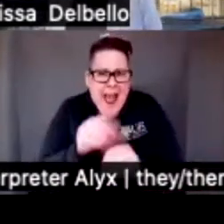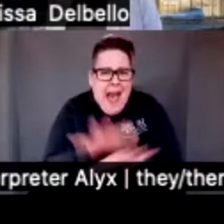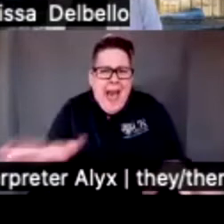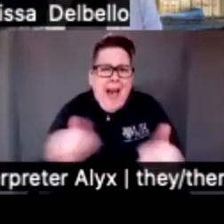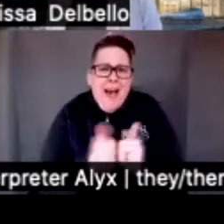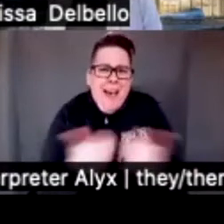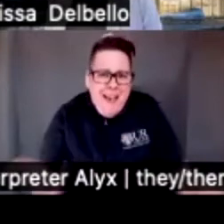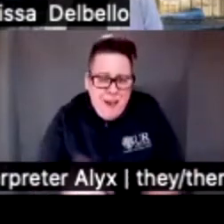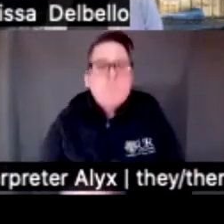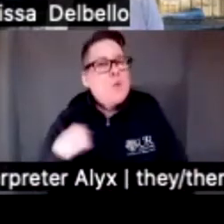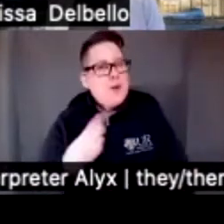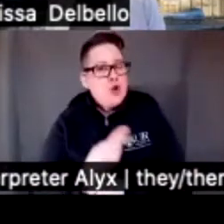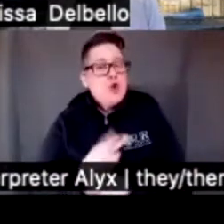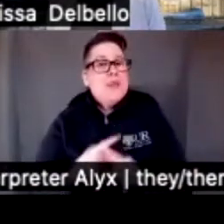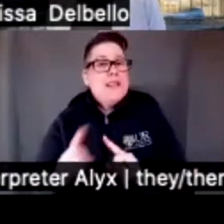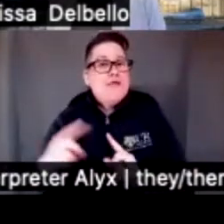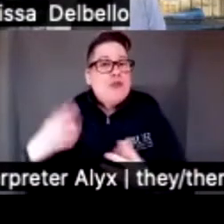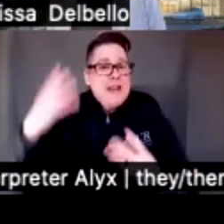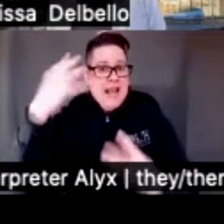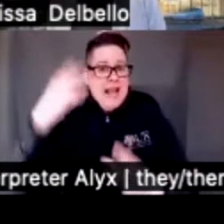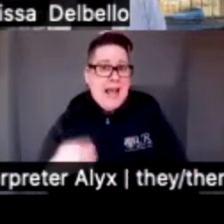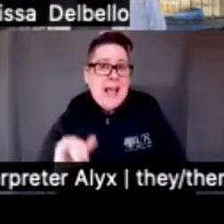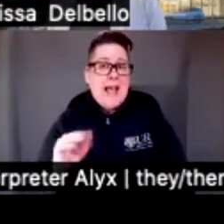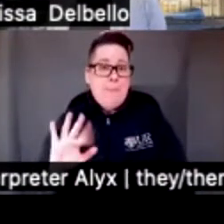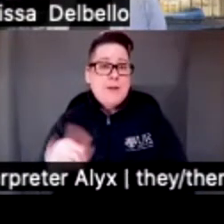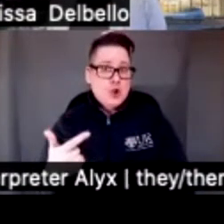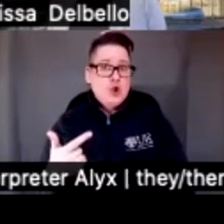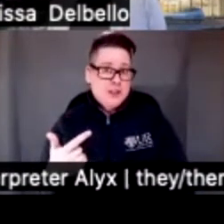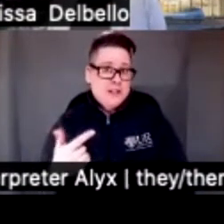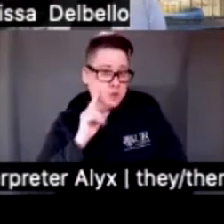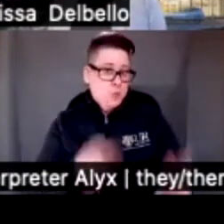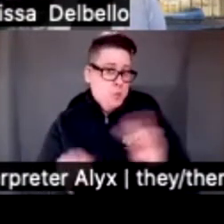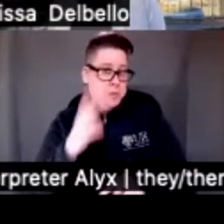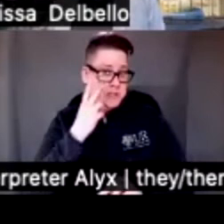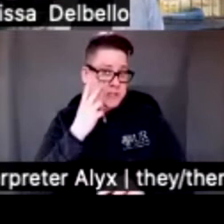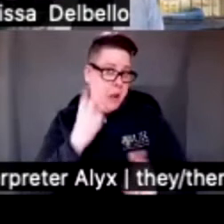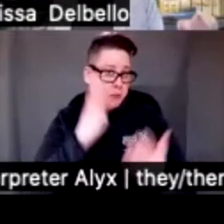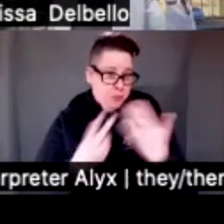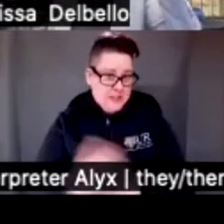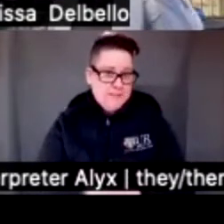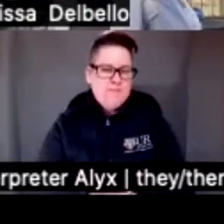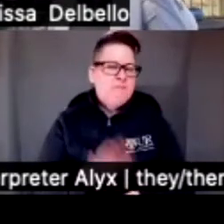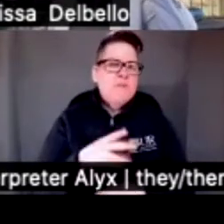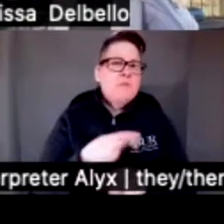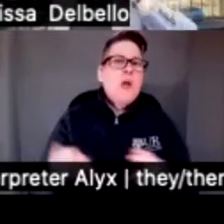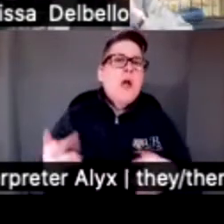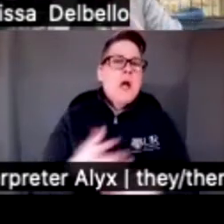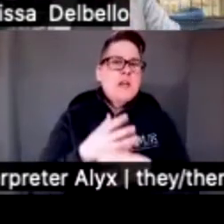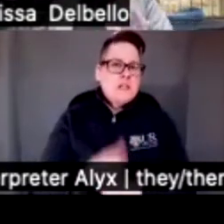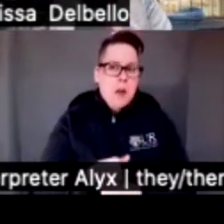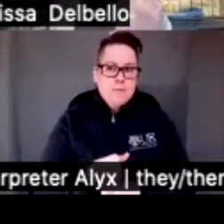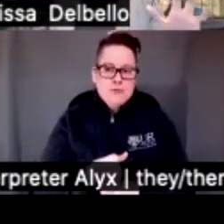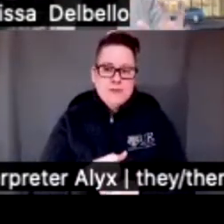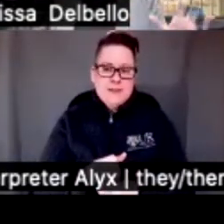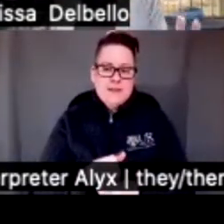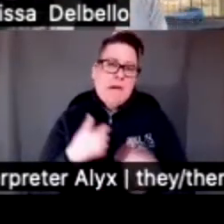a variety of imaging strategies to look at this. And so just in summary, I'm going to try